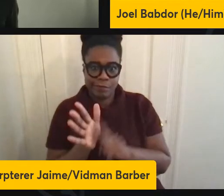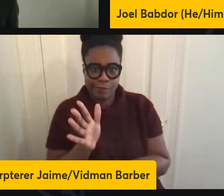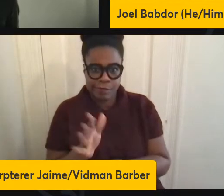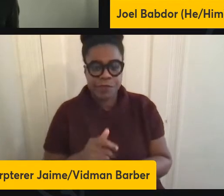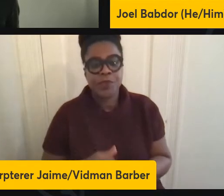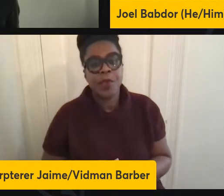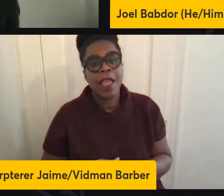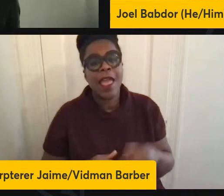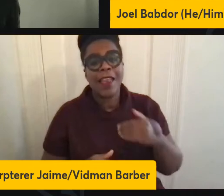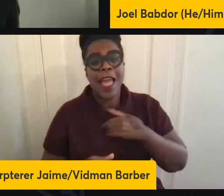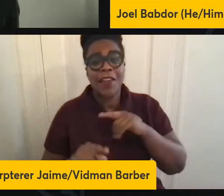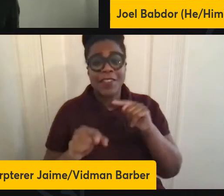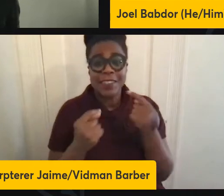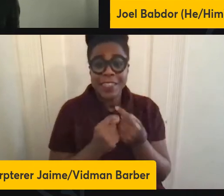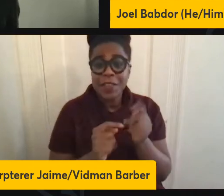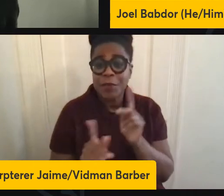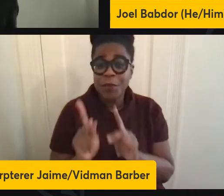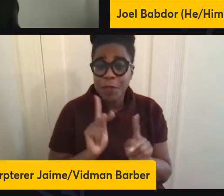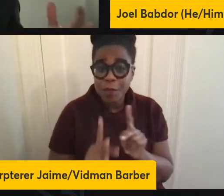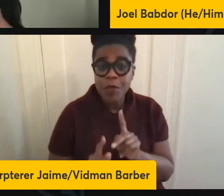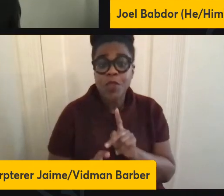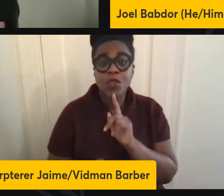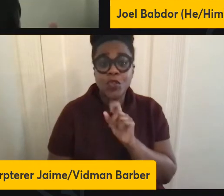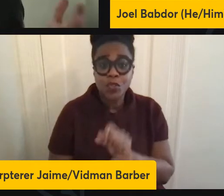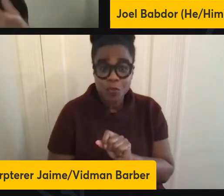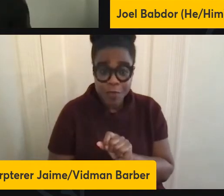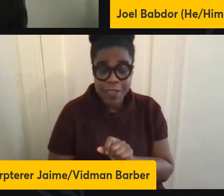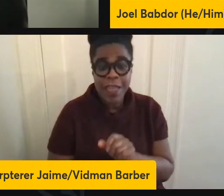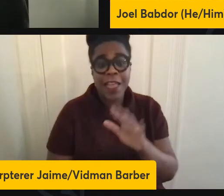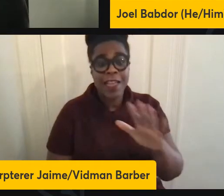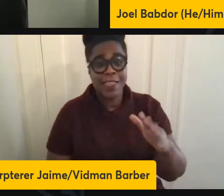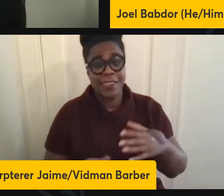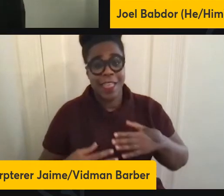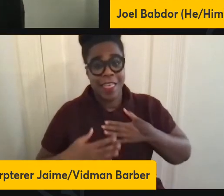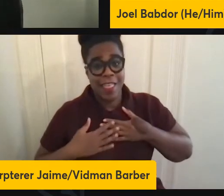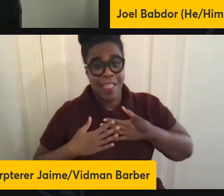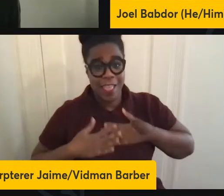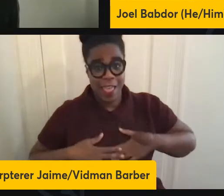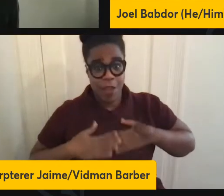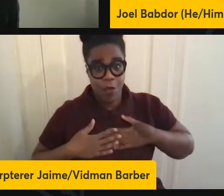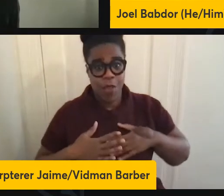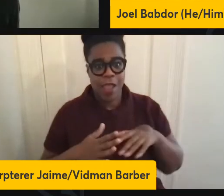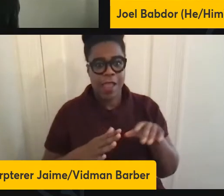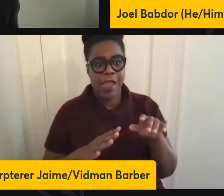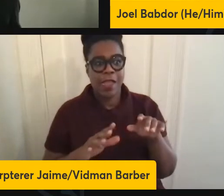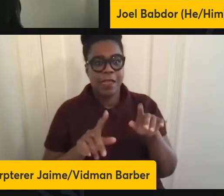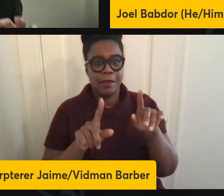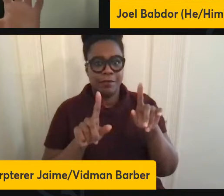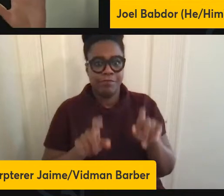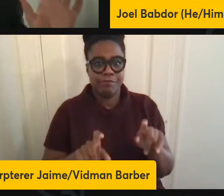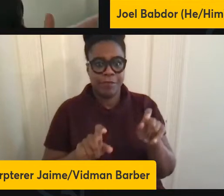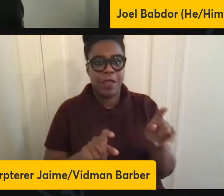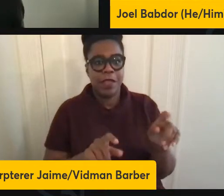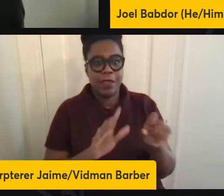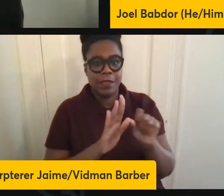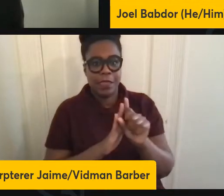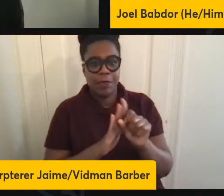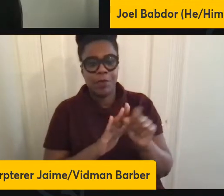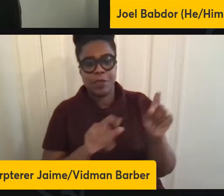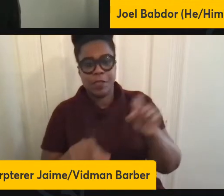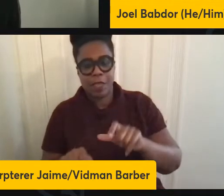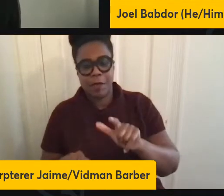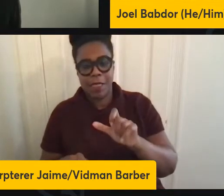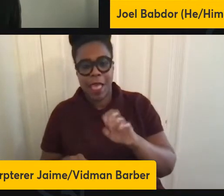having a team of people to really help, because the airway samples would have to come to the lab, and it would have to go into BSL-3